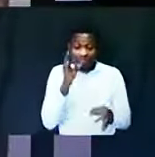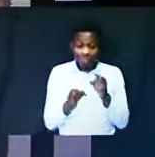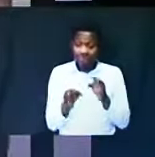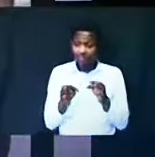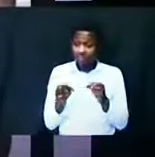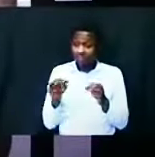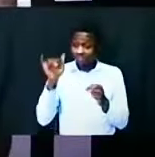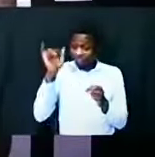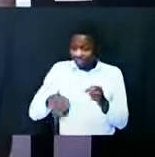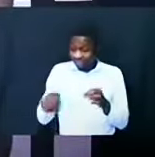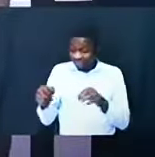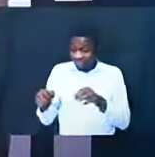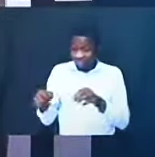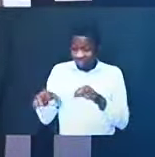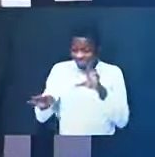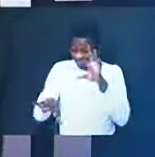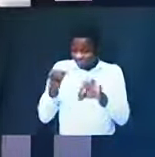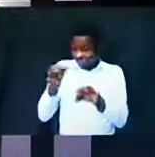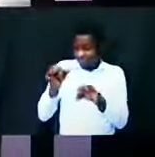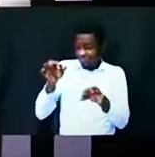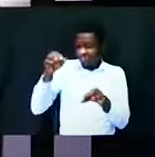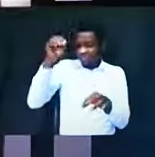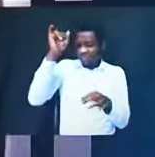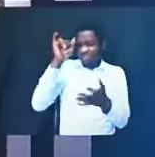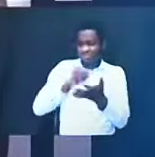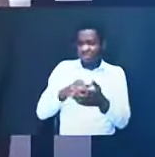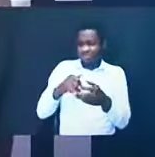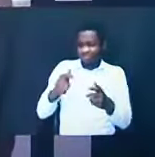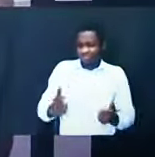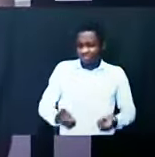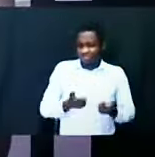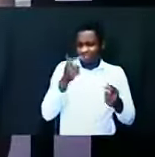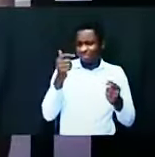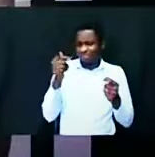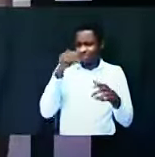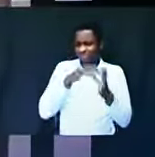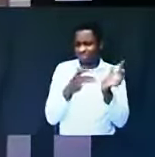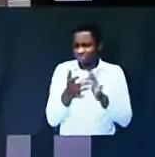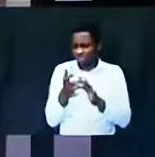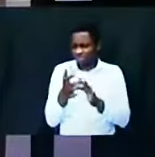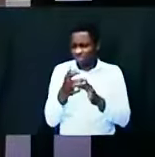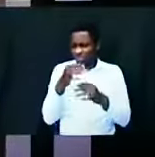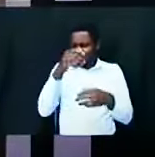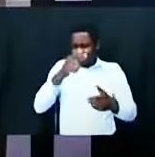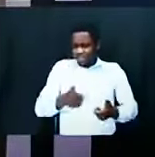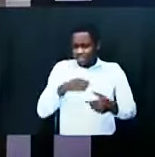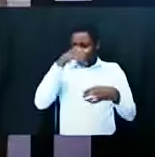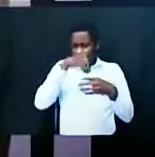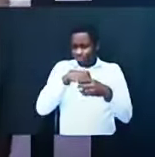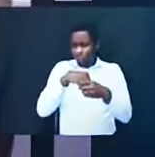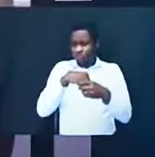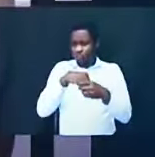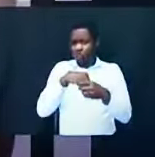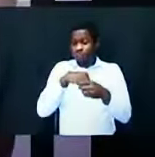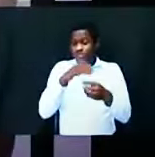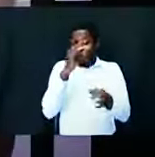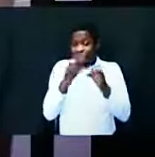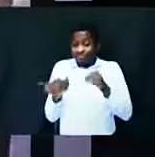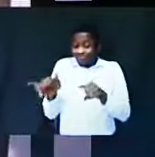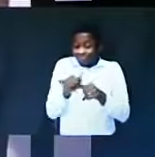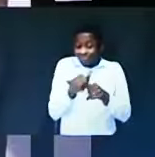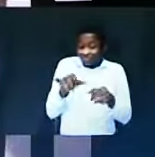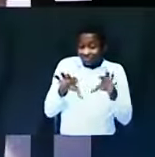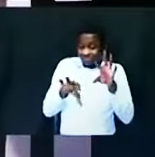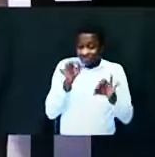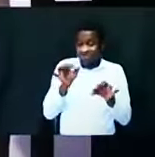that made Jesus live a certain lifestyle different from the others lives in you, then I